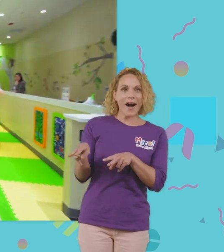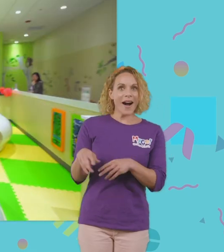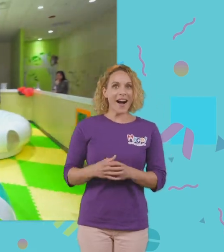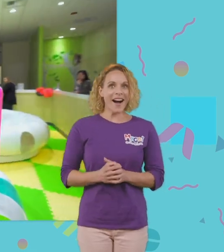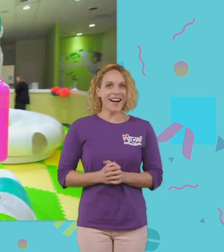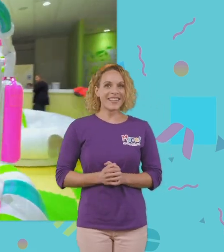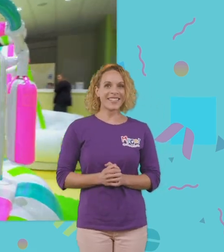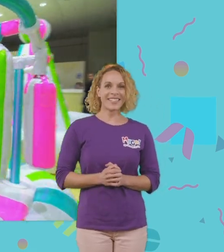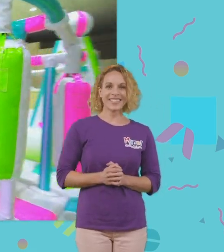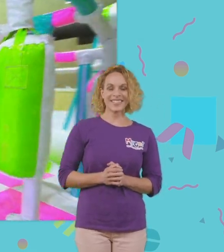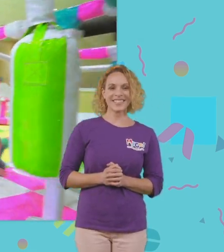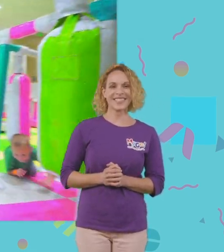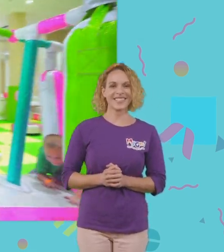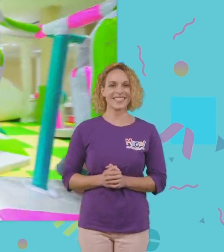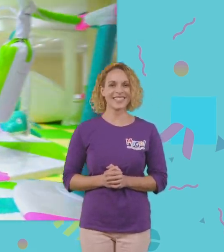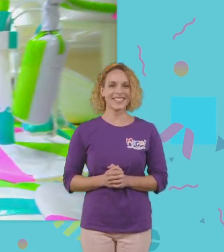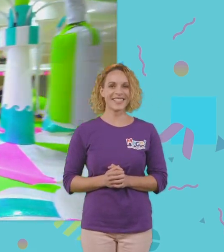Whoa! Oh, look at this!